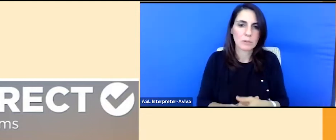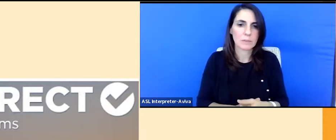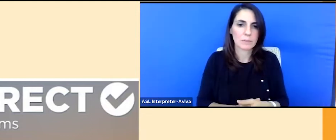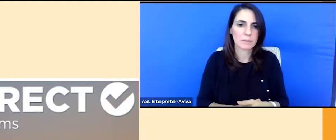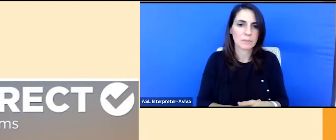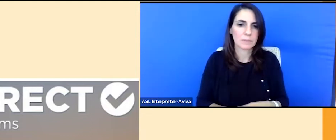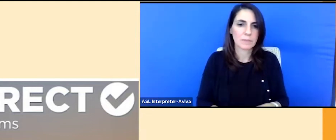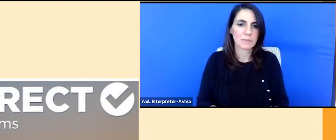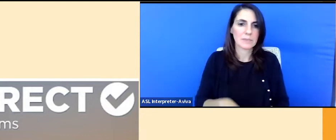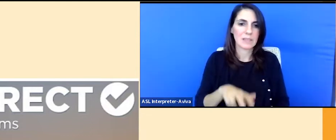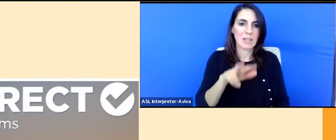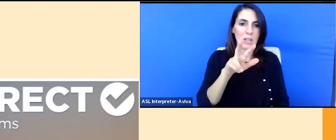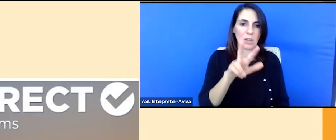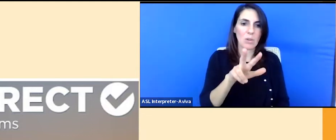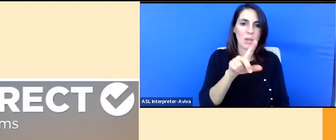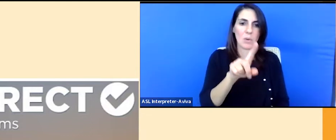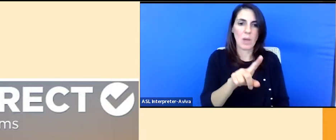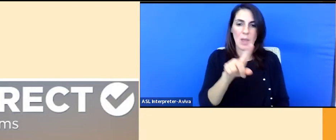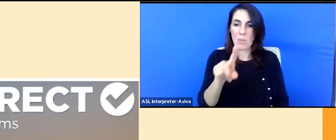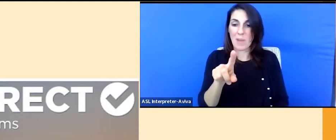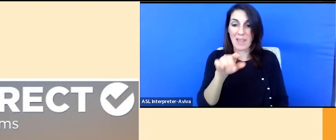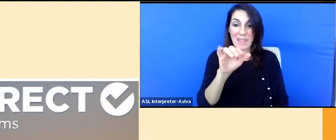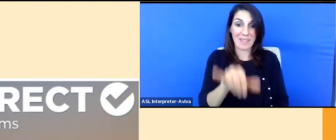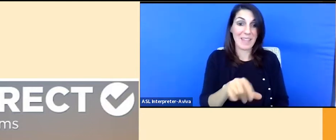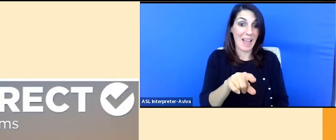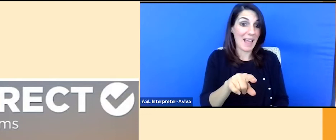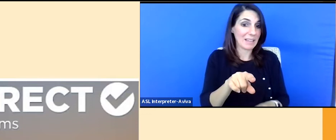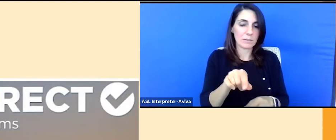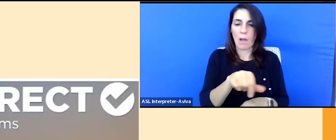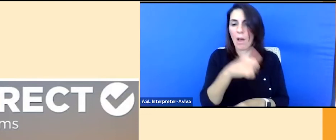311 is an alternative option to 911.